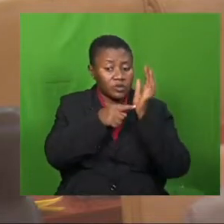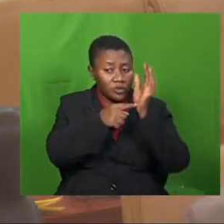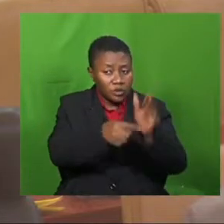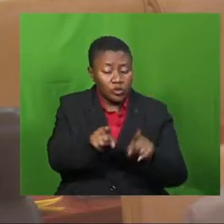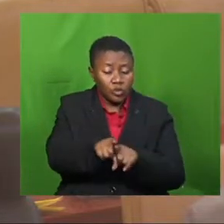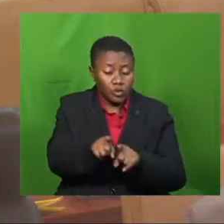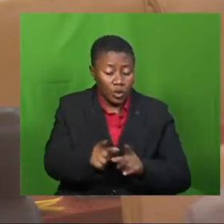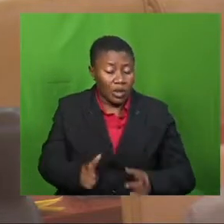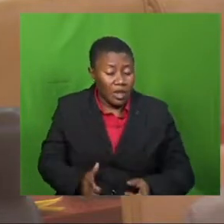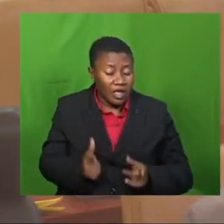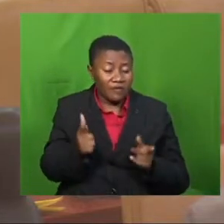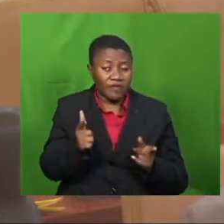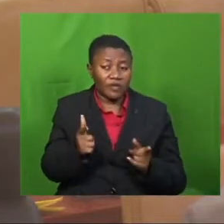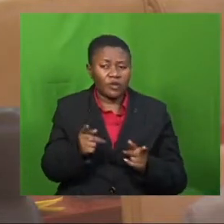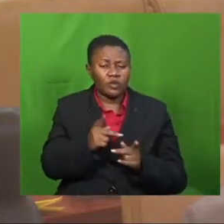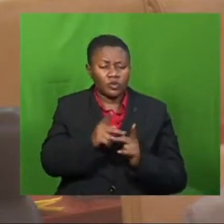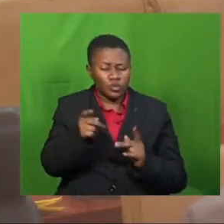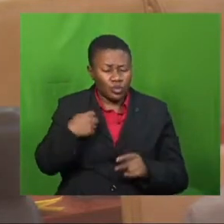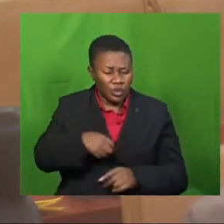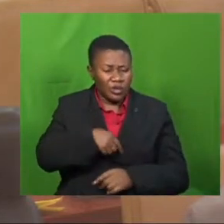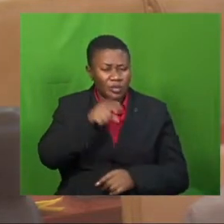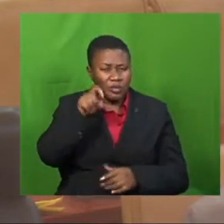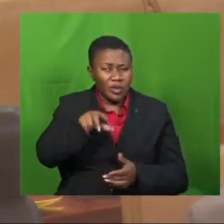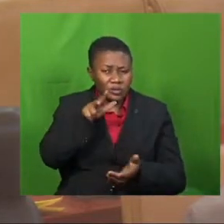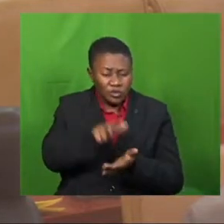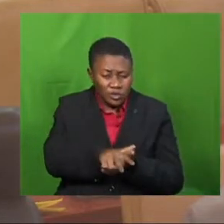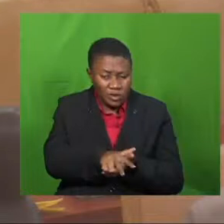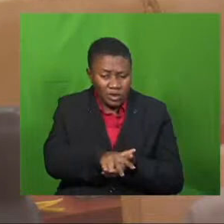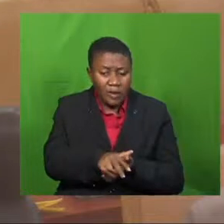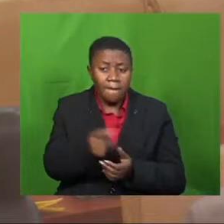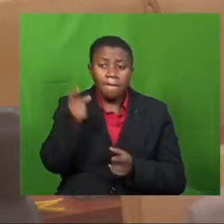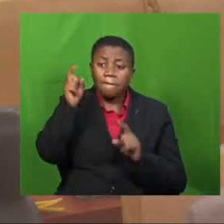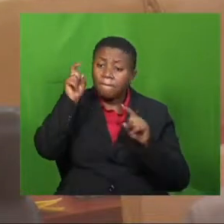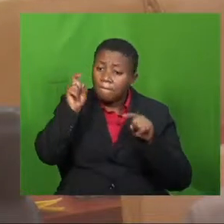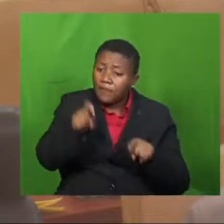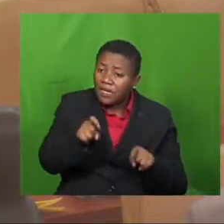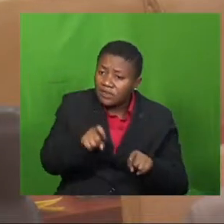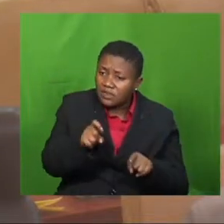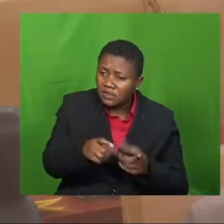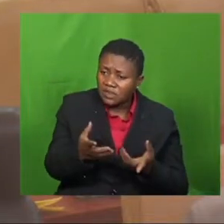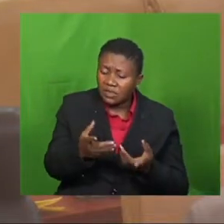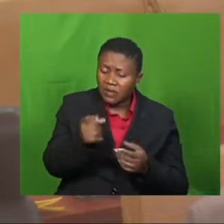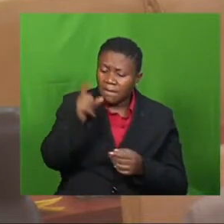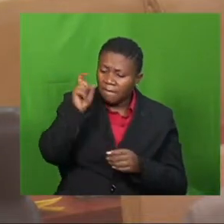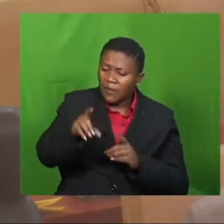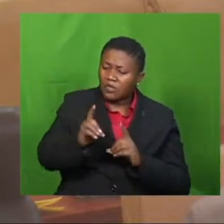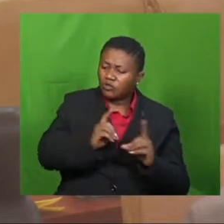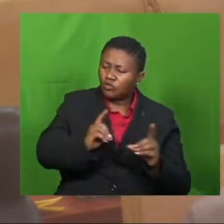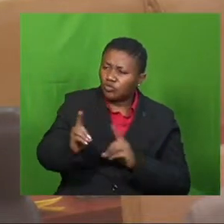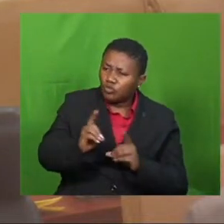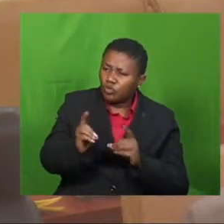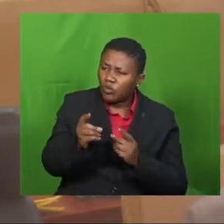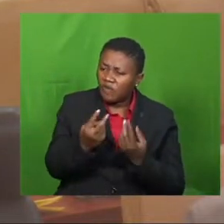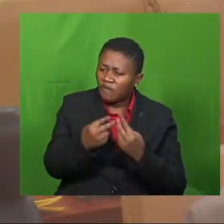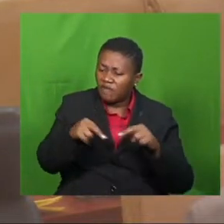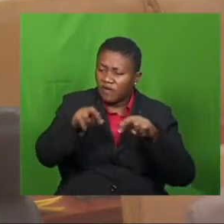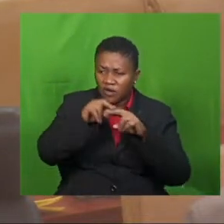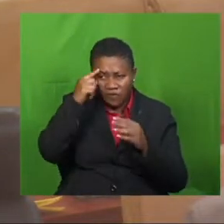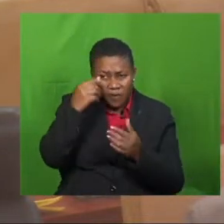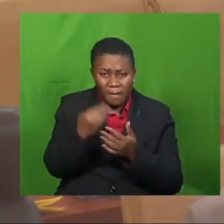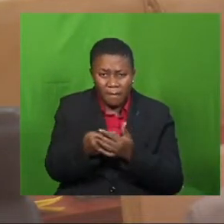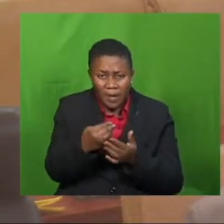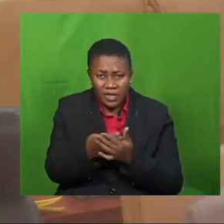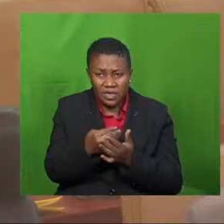life. And so obviously we should approve it. But it should be subject to them performing value for money audit. Mr. Speaker, that